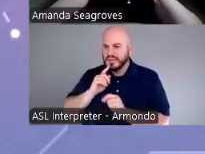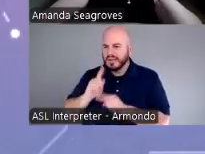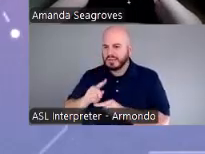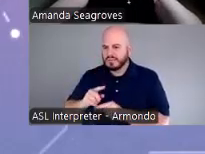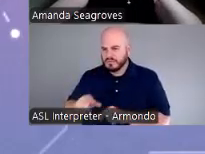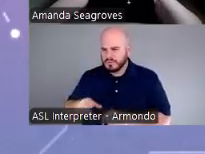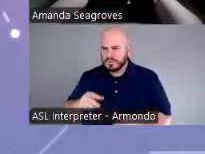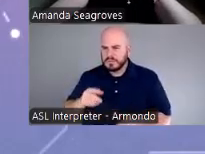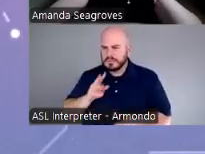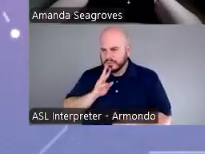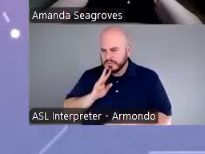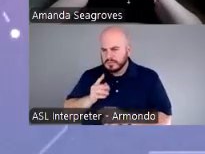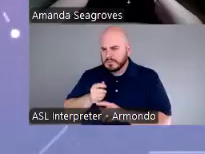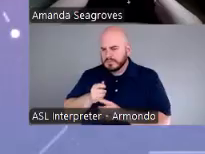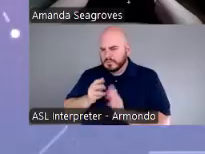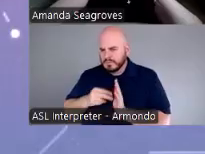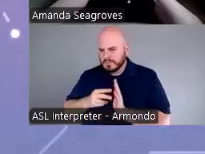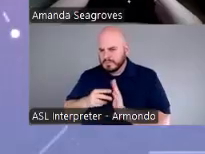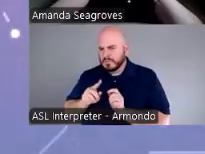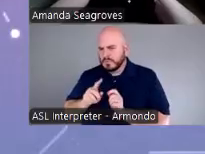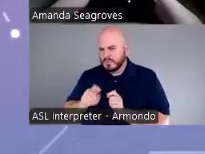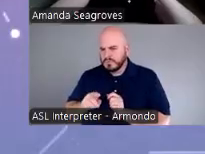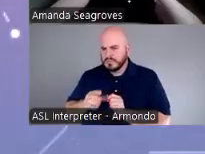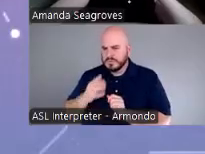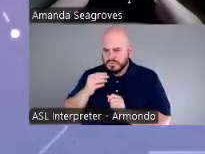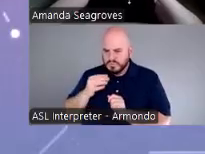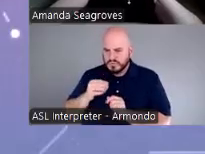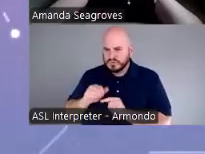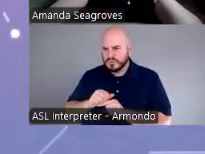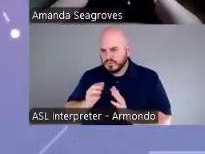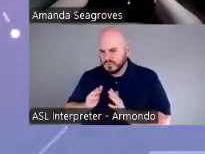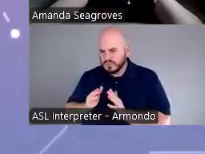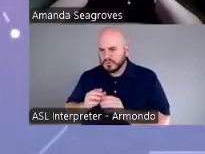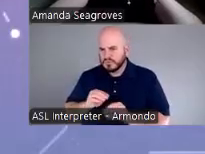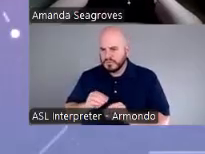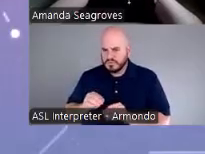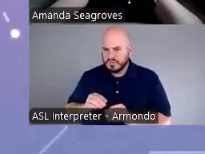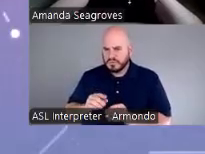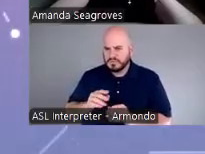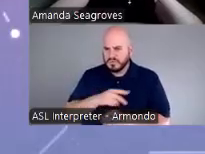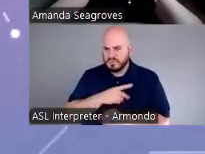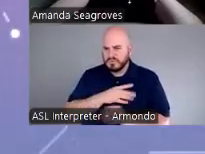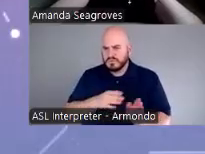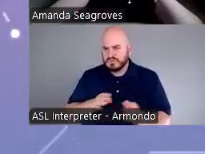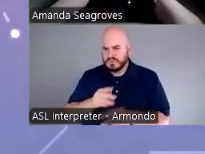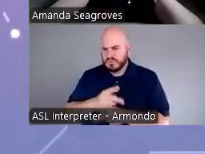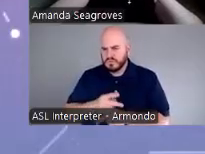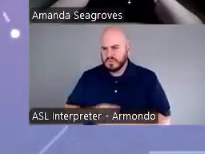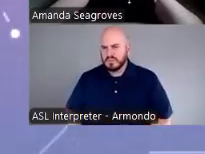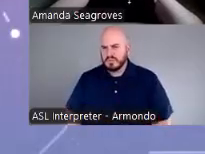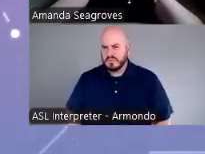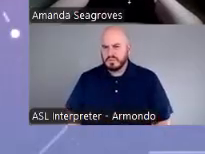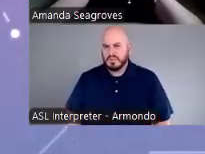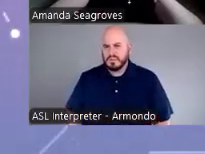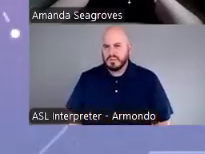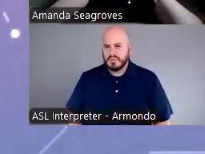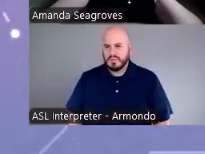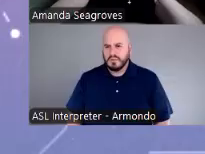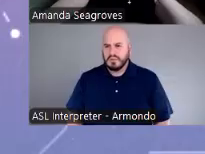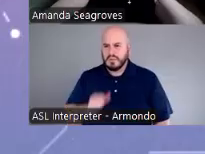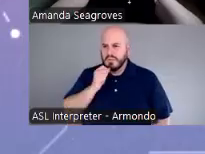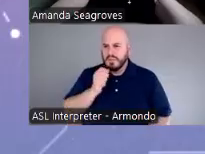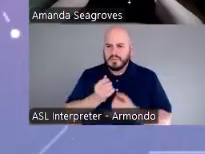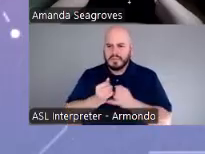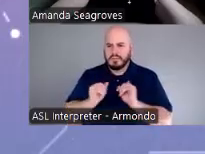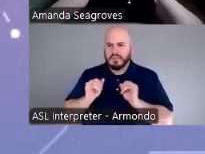a practitioner, is the movement towards more patient-centered care affecting the dynamics we've been discussing? Oh, well, I'm not an independent practitioner, so